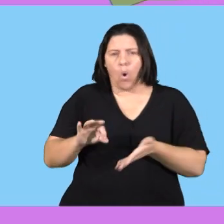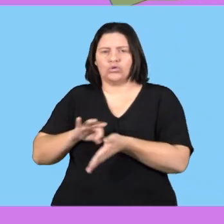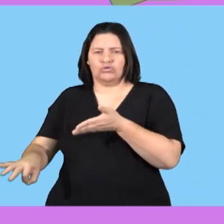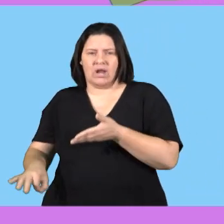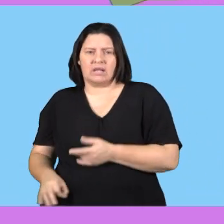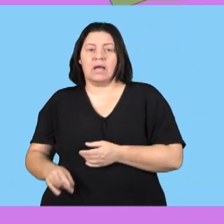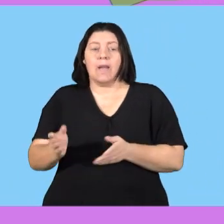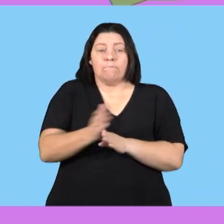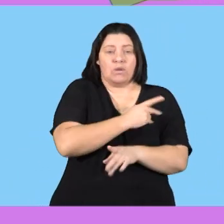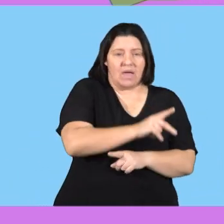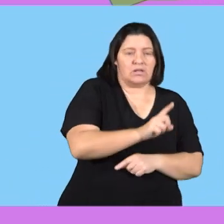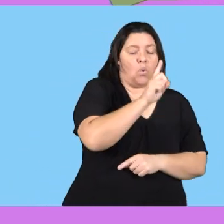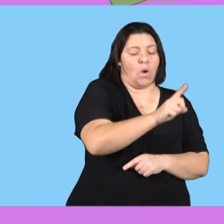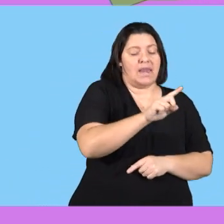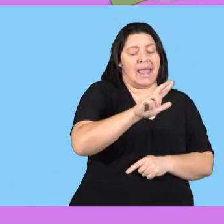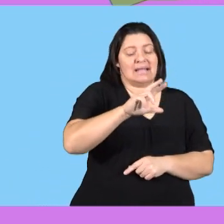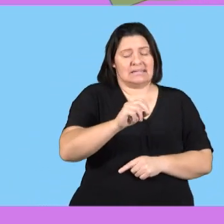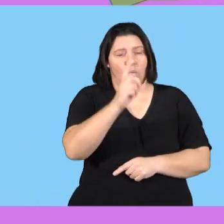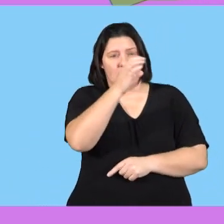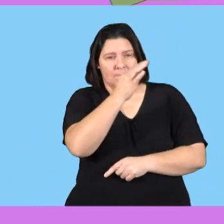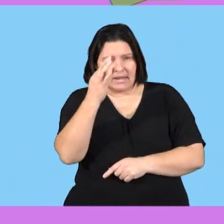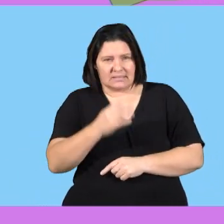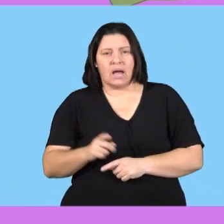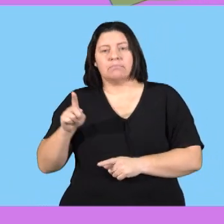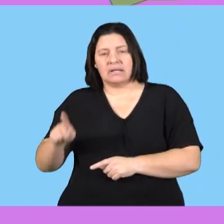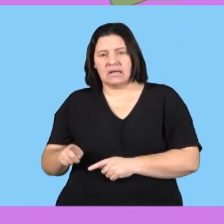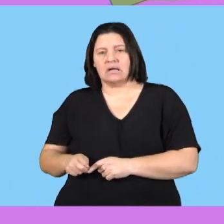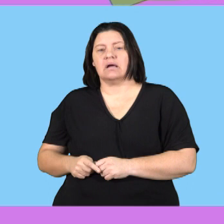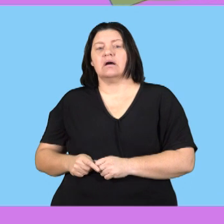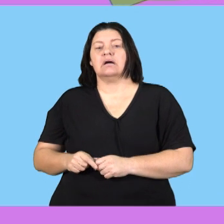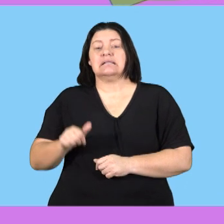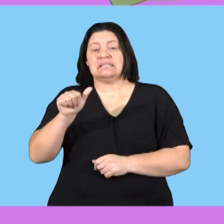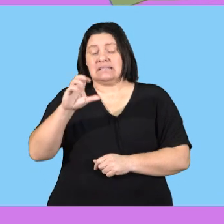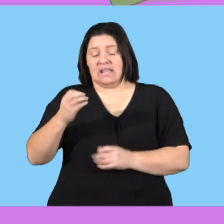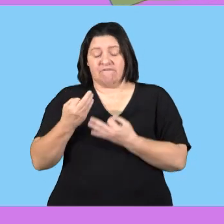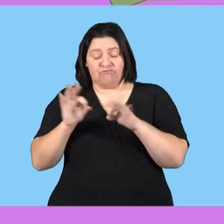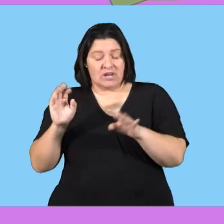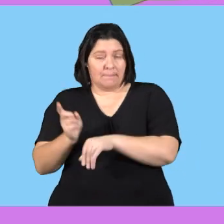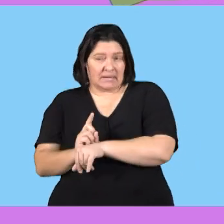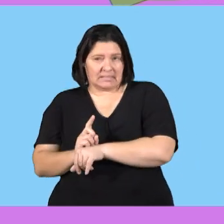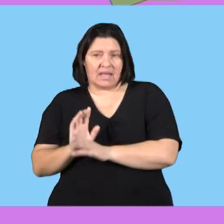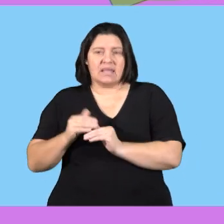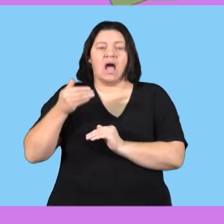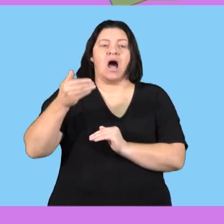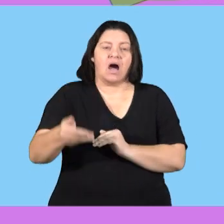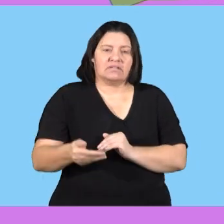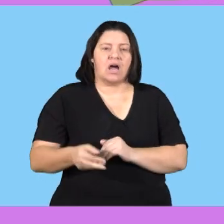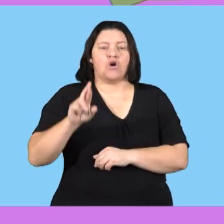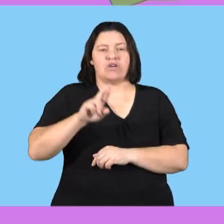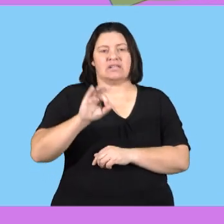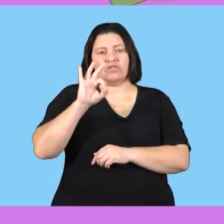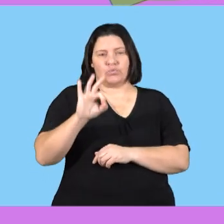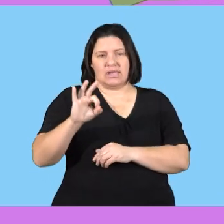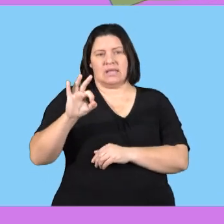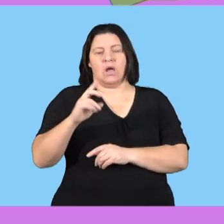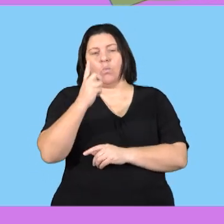tariff charges 180 per minute, while the contract tariff provides 63 minutes, first of all, and thereafter charges